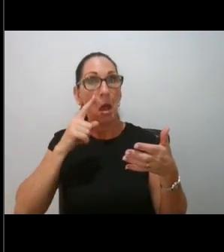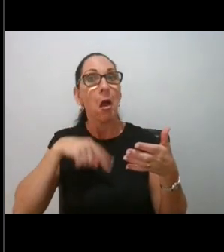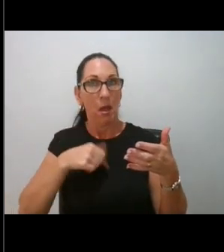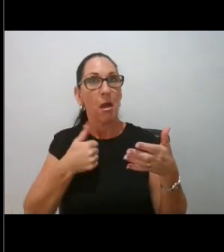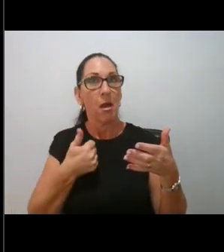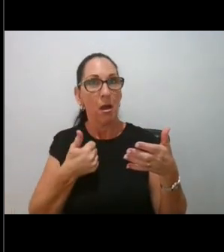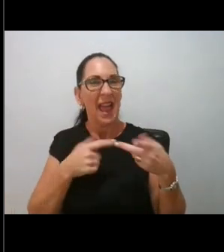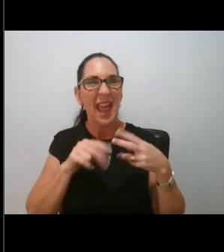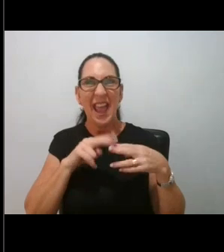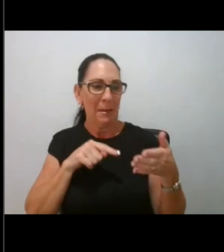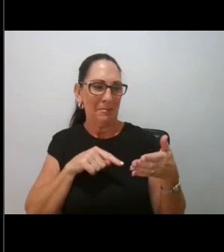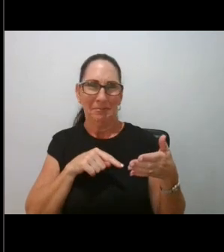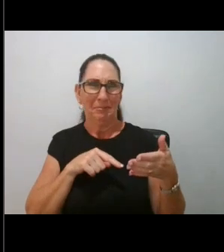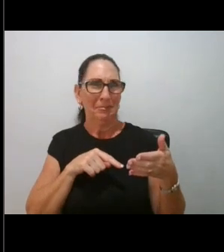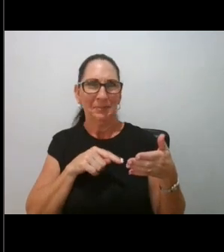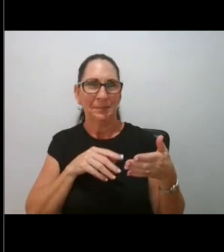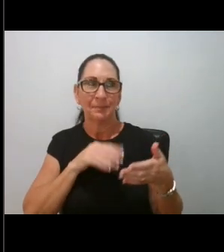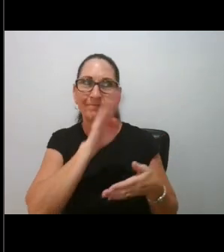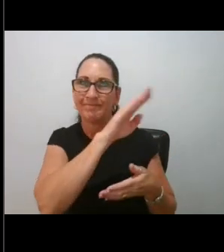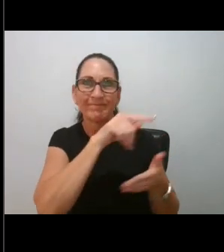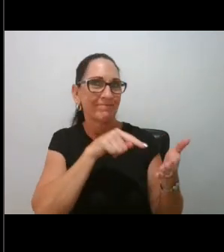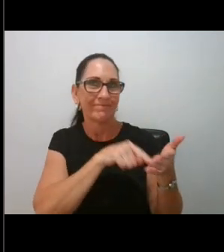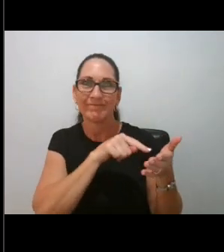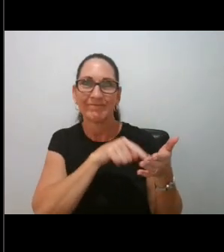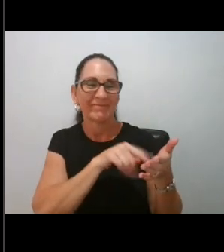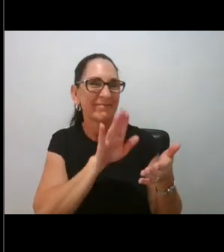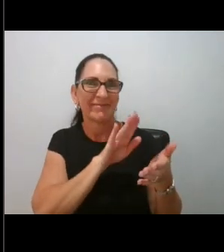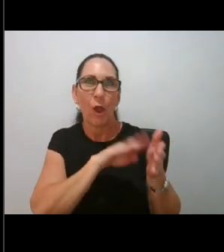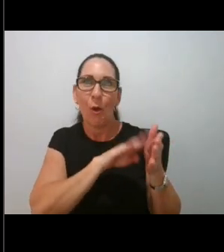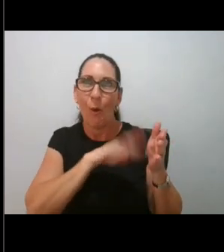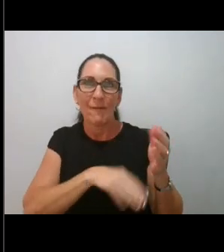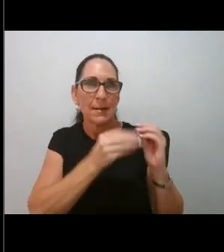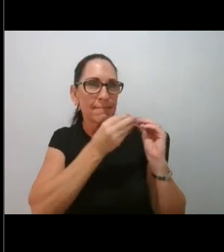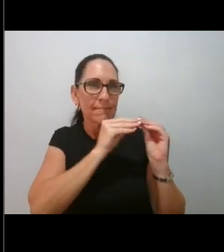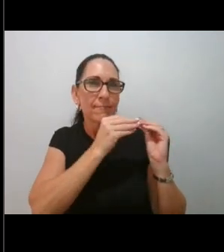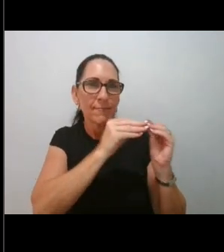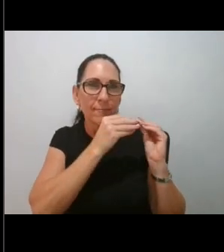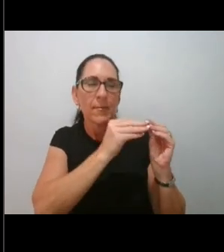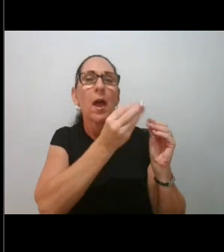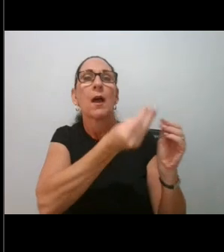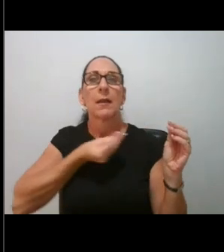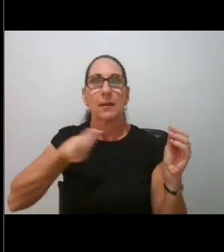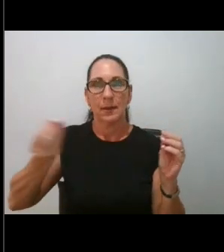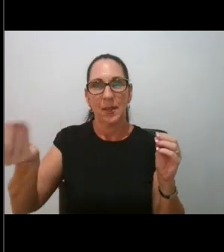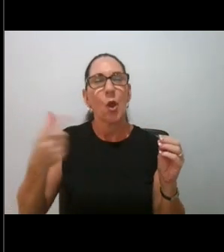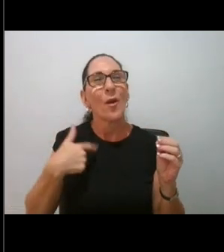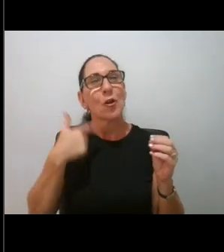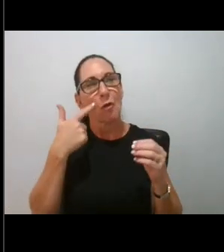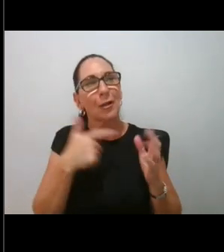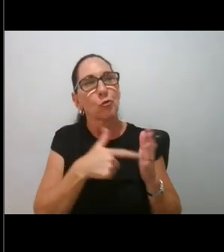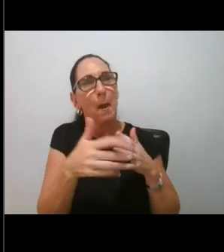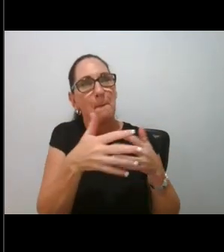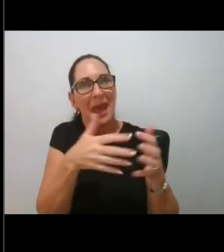that person before we forward the response on. So we try to manage things so that matters can go ahead